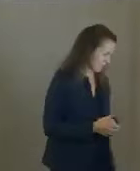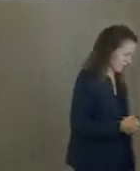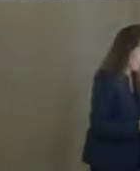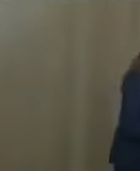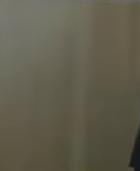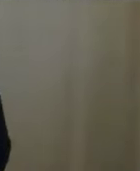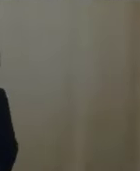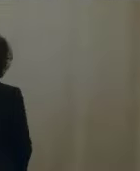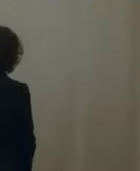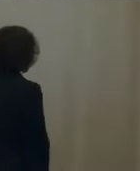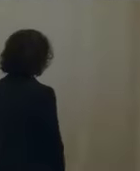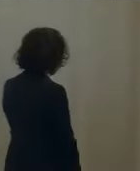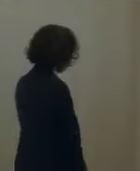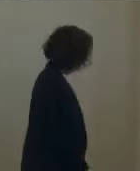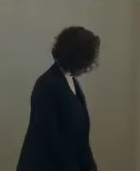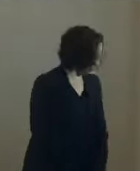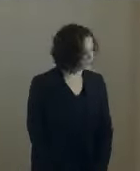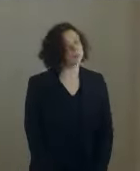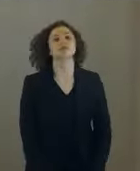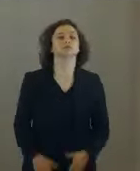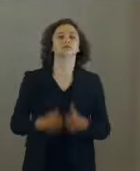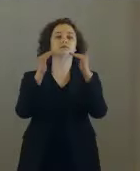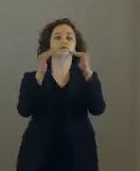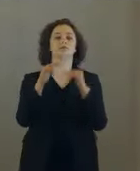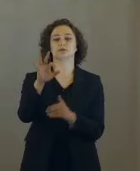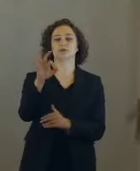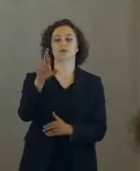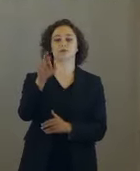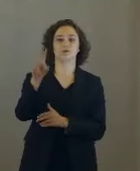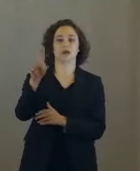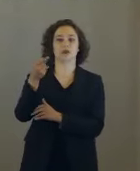Next up, friends, I have a Mr. Fred Gruber.